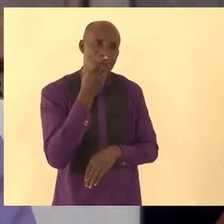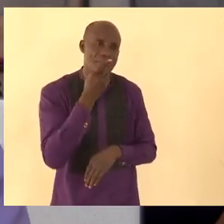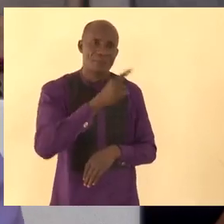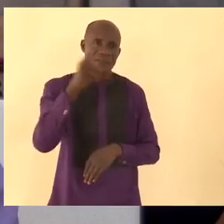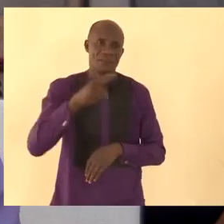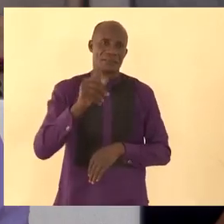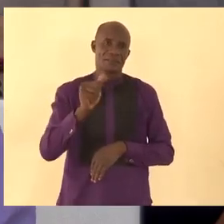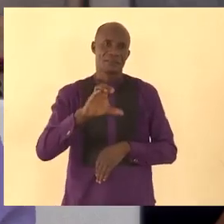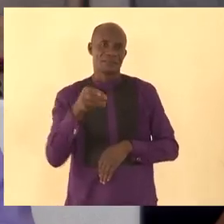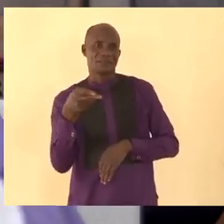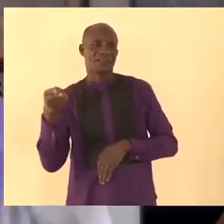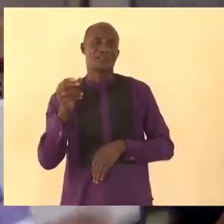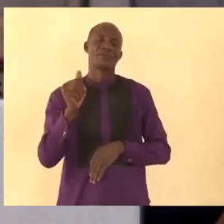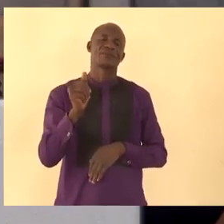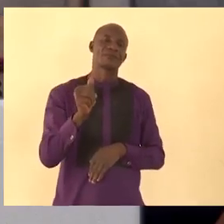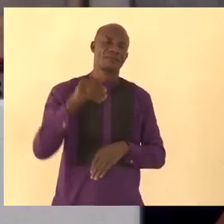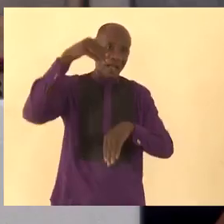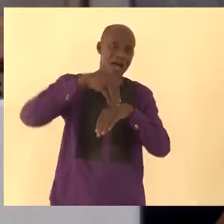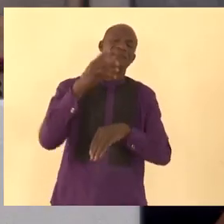Zacchaeus, at a dinner.